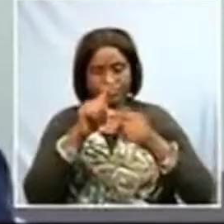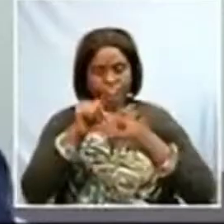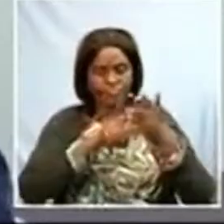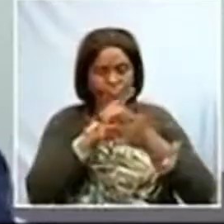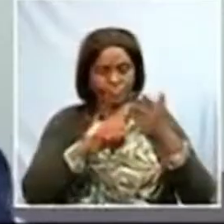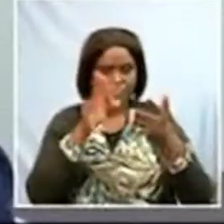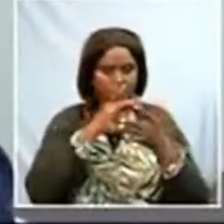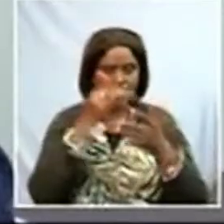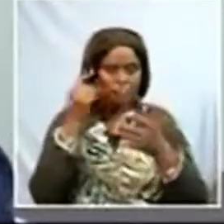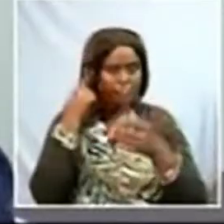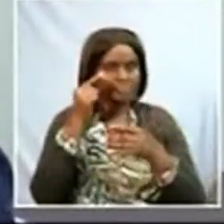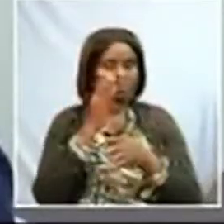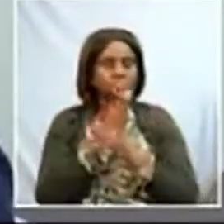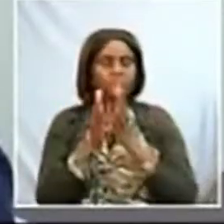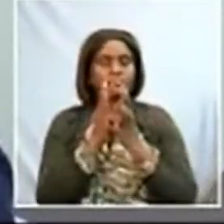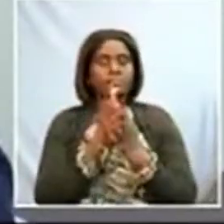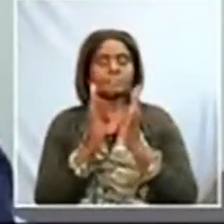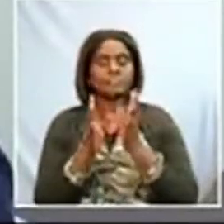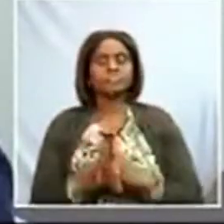termination of the contract.